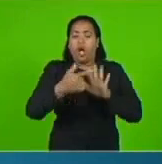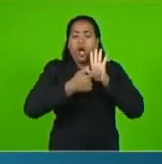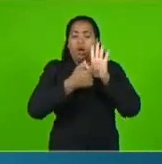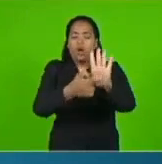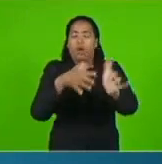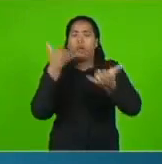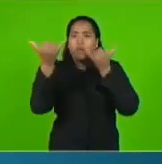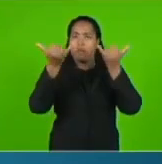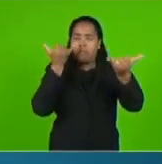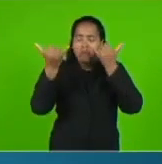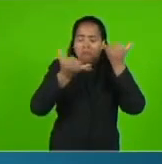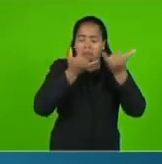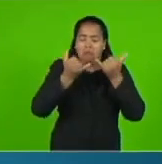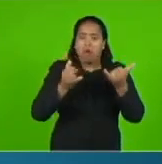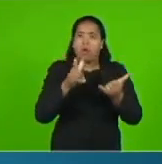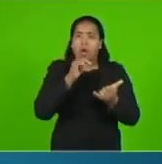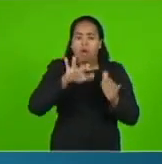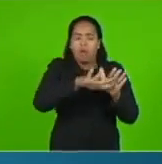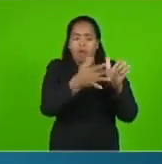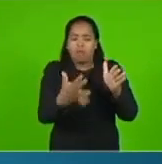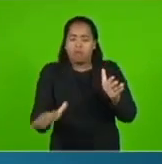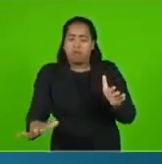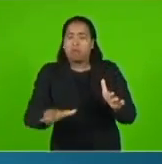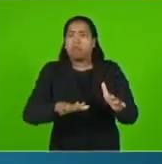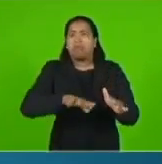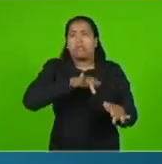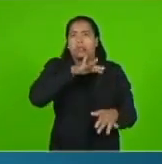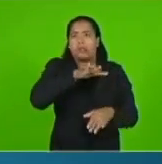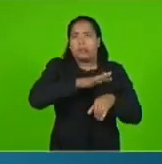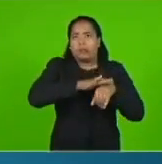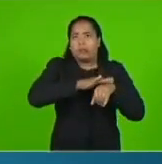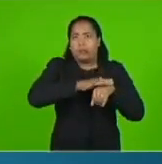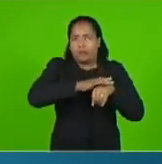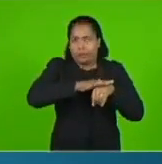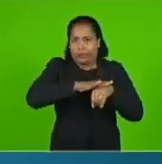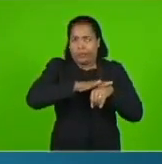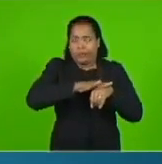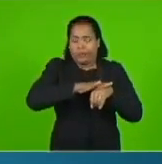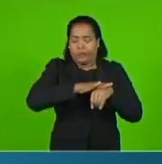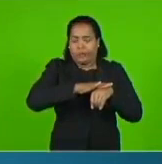17th of September 1970, the world, the sea